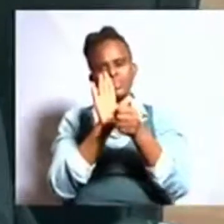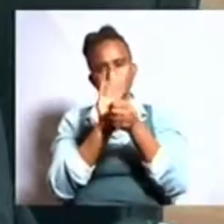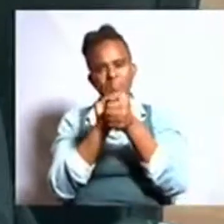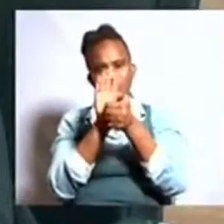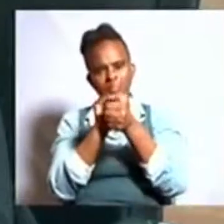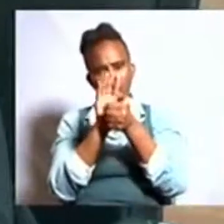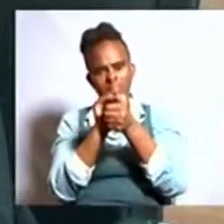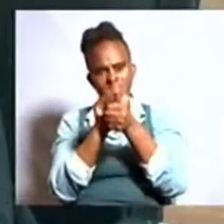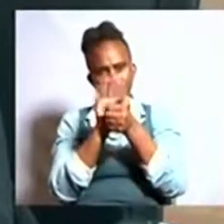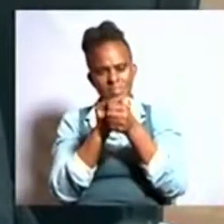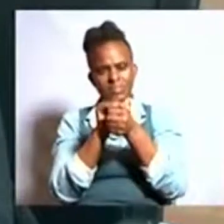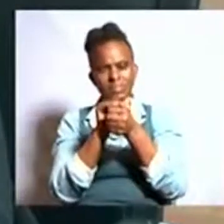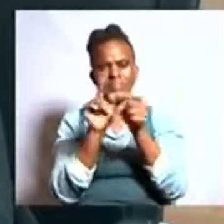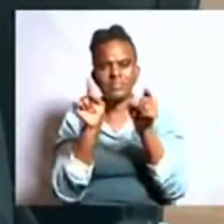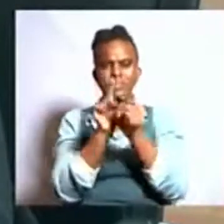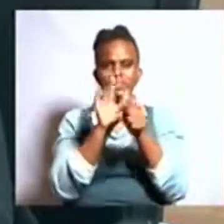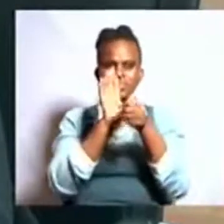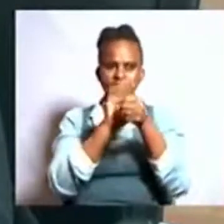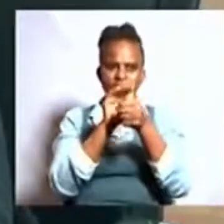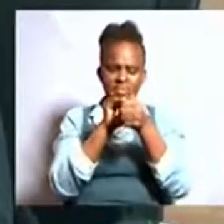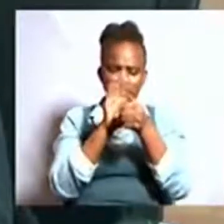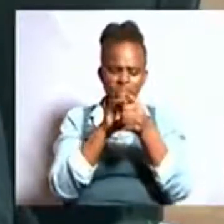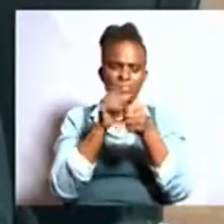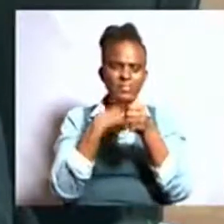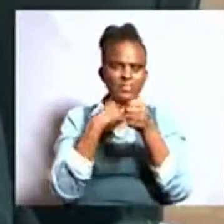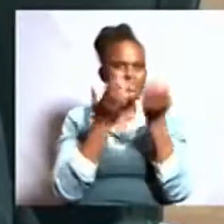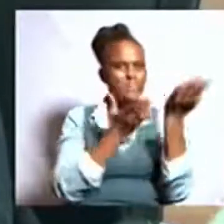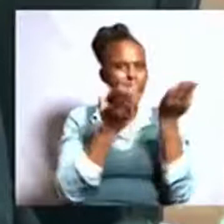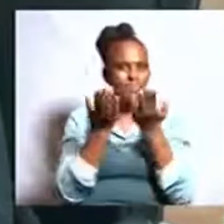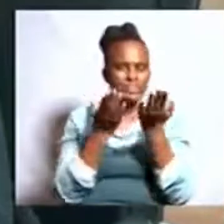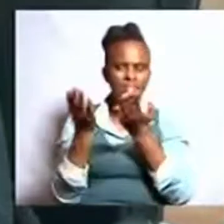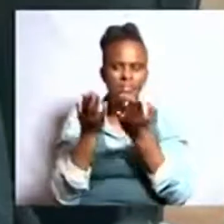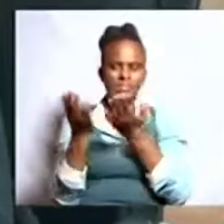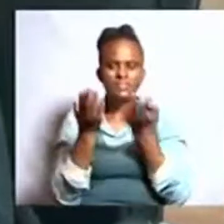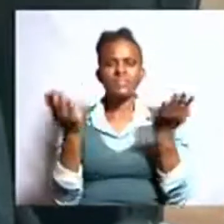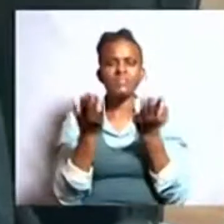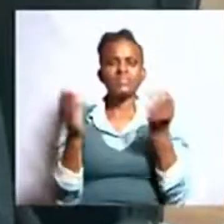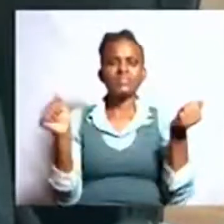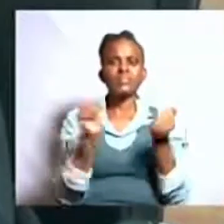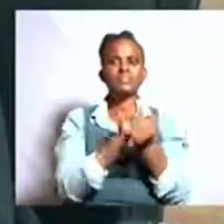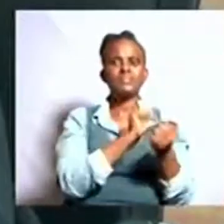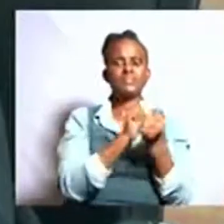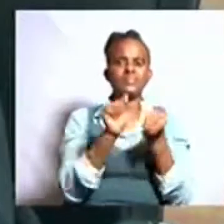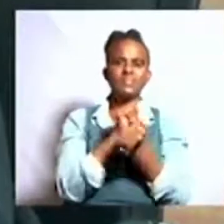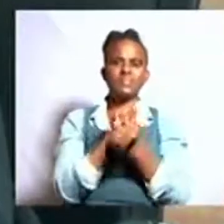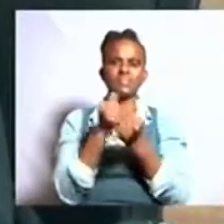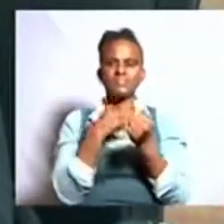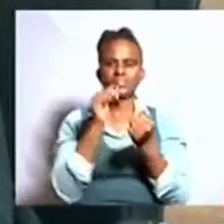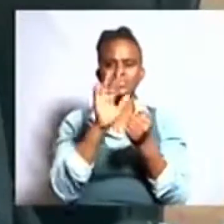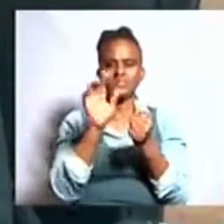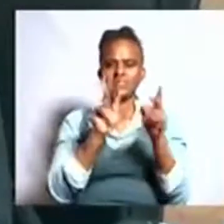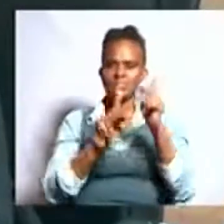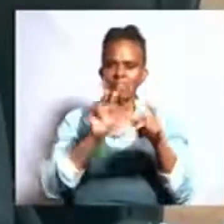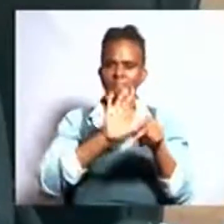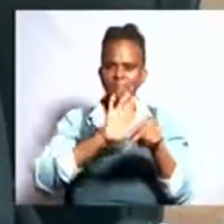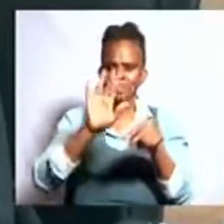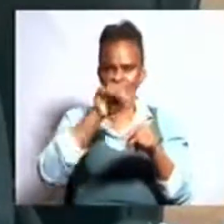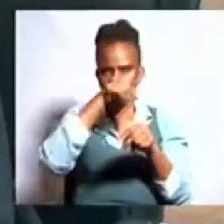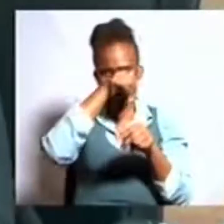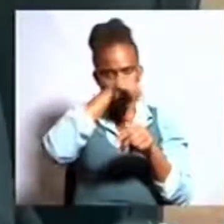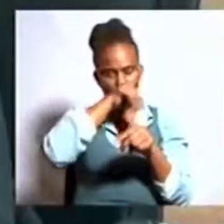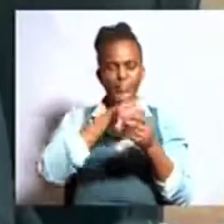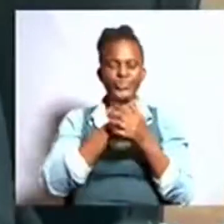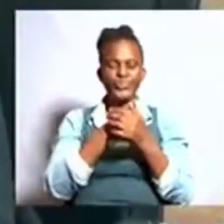tractor, and the tractor, I was not servicing it, it's damaged. And your people monitoring, how will this help?